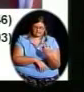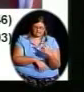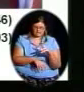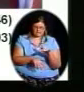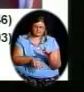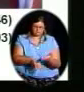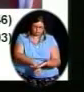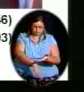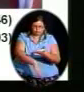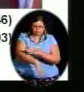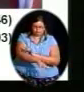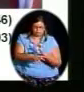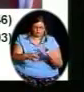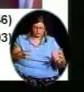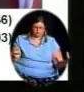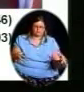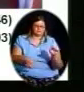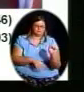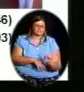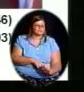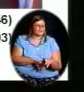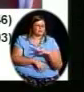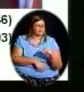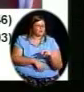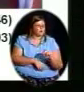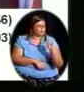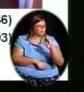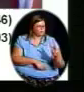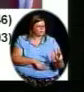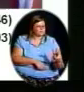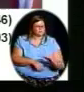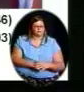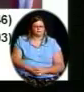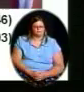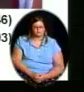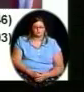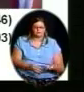largest increase have come at Olathe South and Olathe Northwest. So